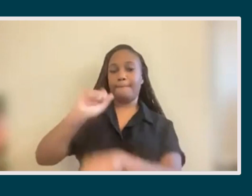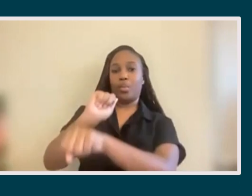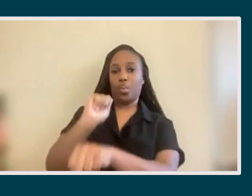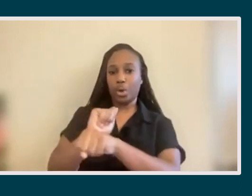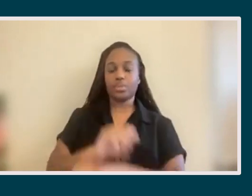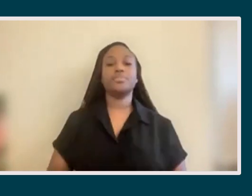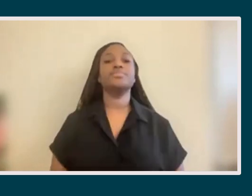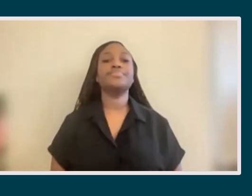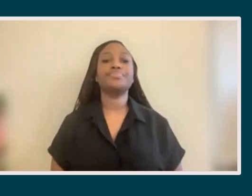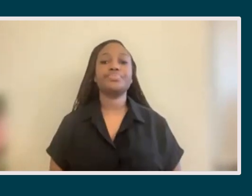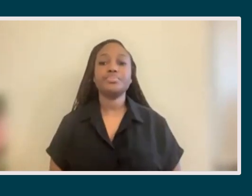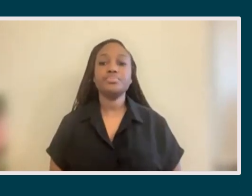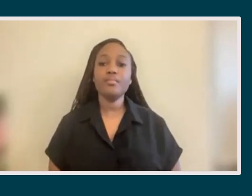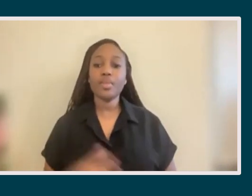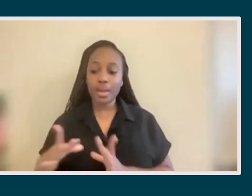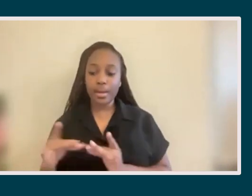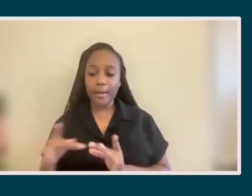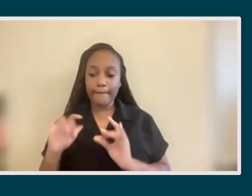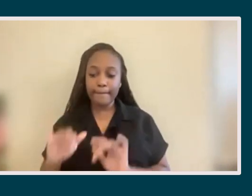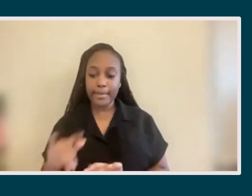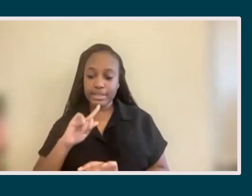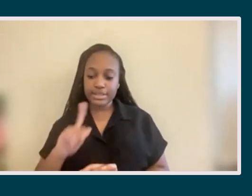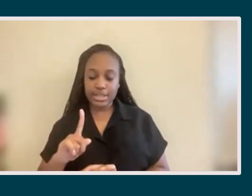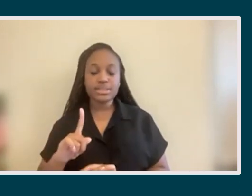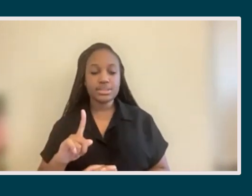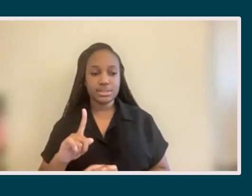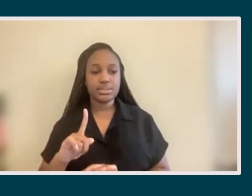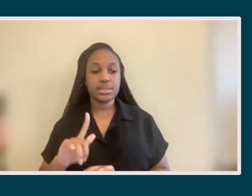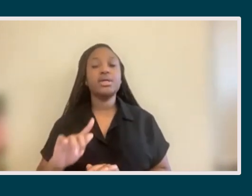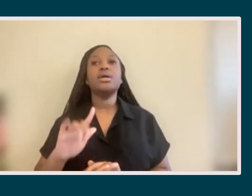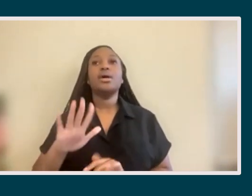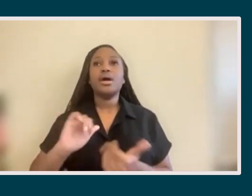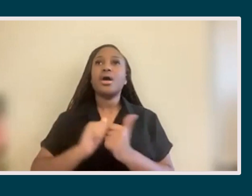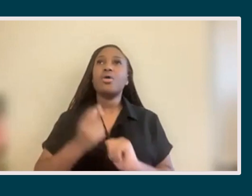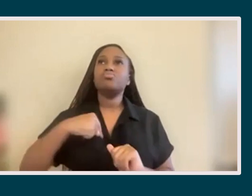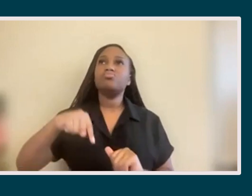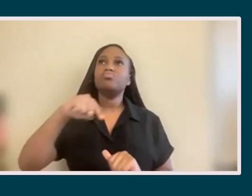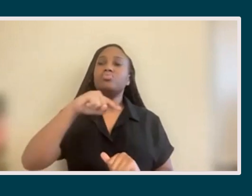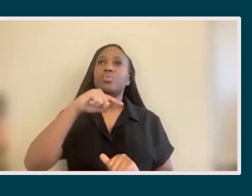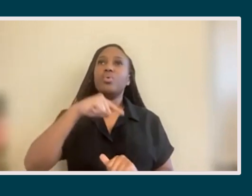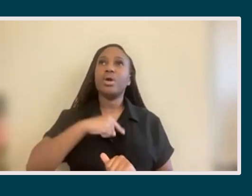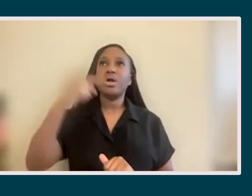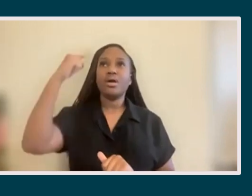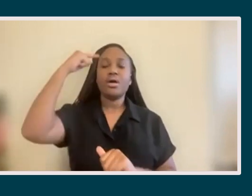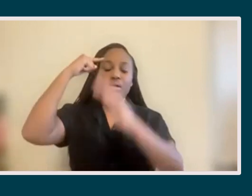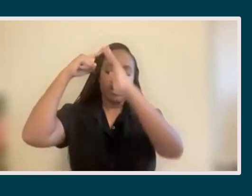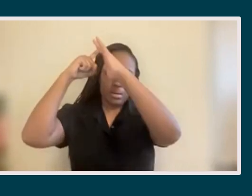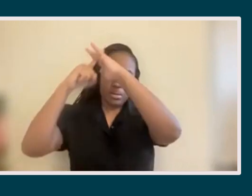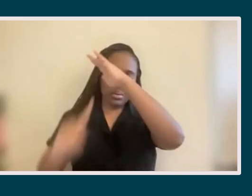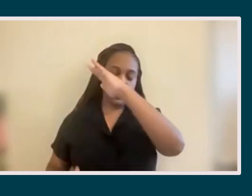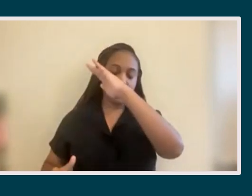Jack says, Deborah, Barb, and Laura, how do we let go of the outcome? How do we let go